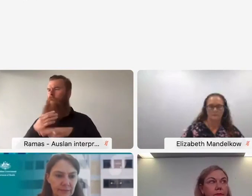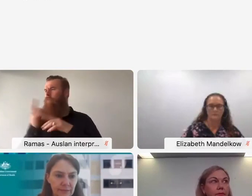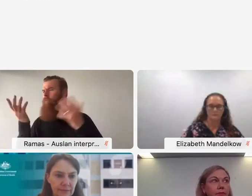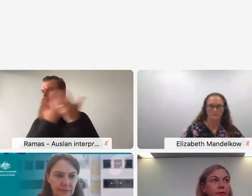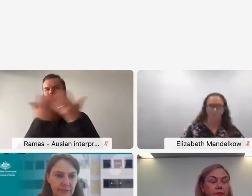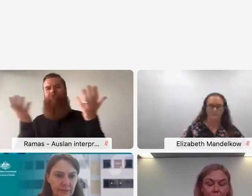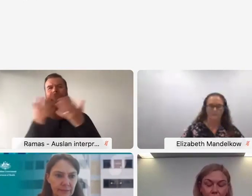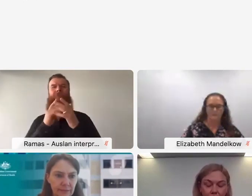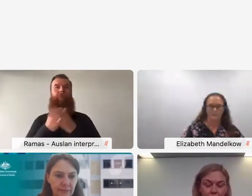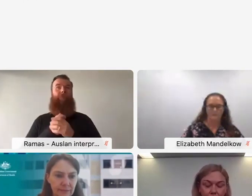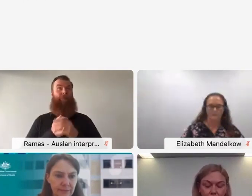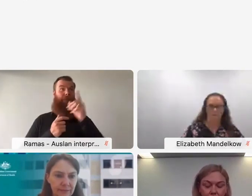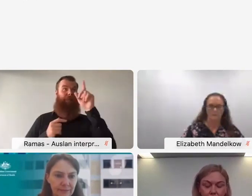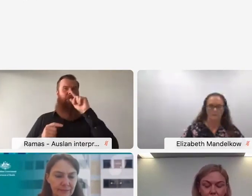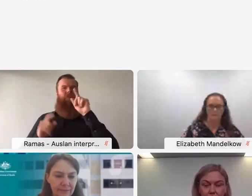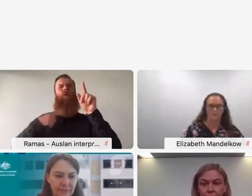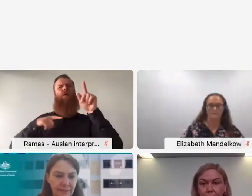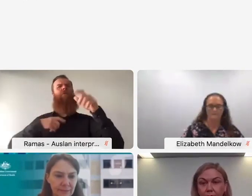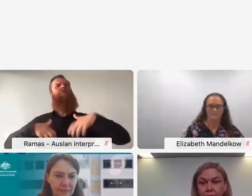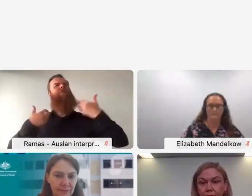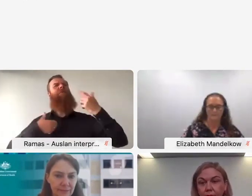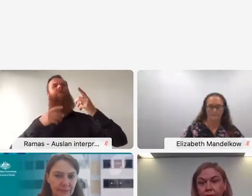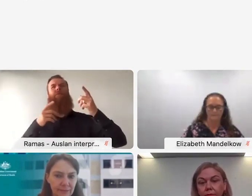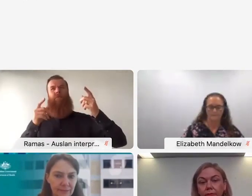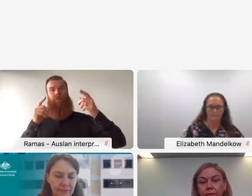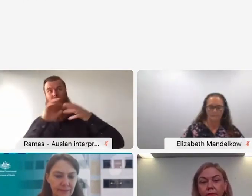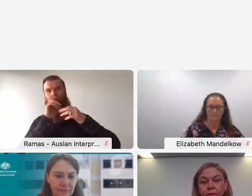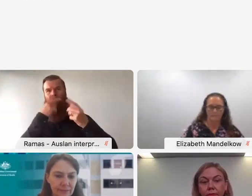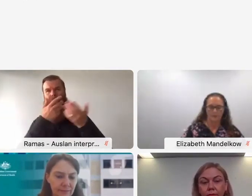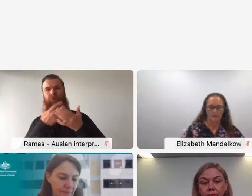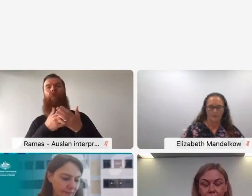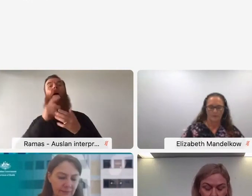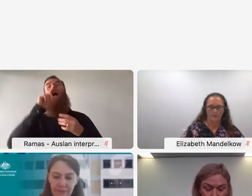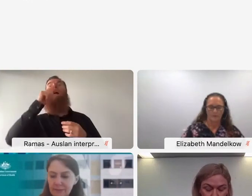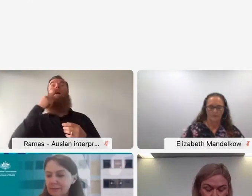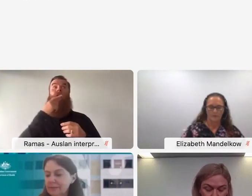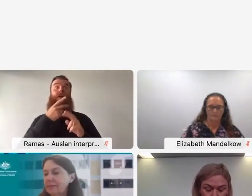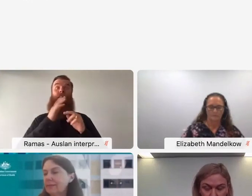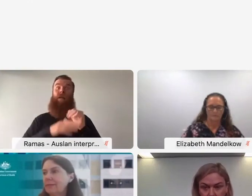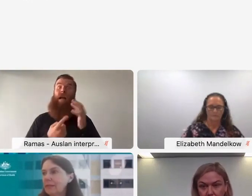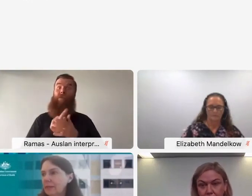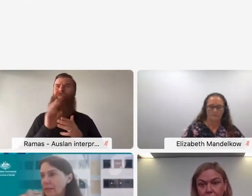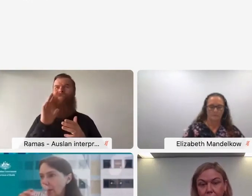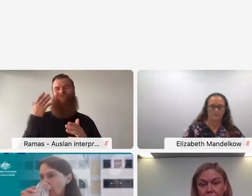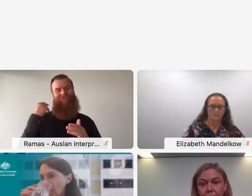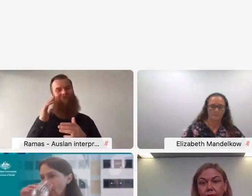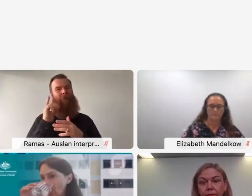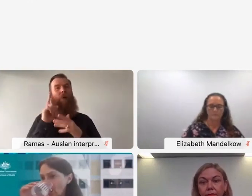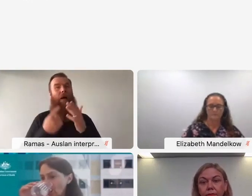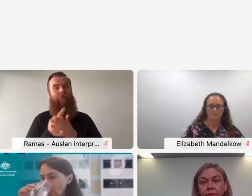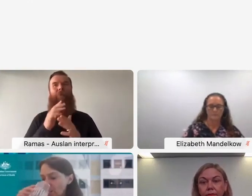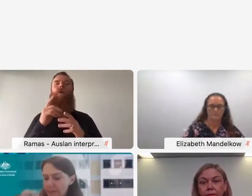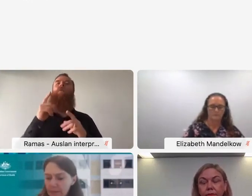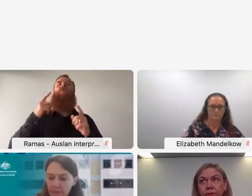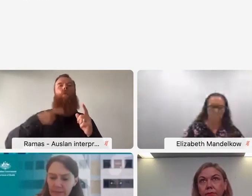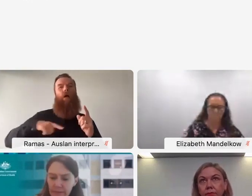we shouldn't say it never happens. It does happen. There are often reasons for it. And I think that where you have employers who are